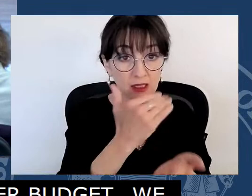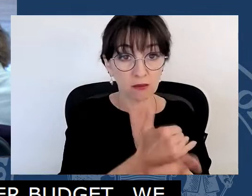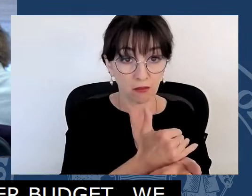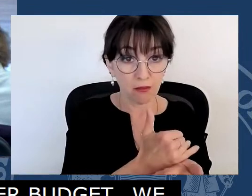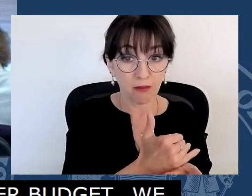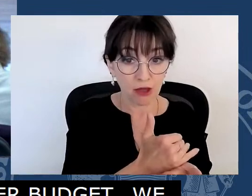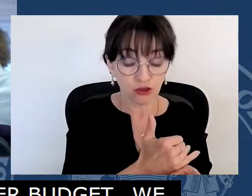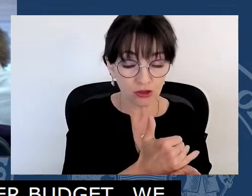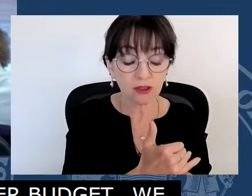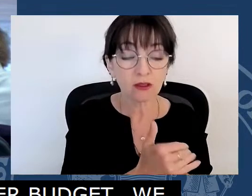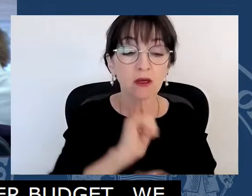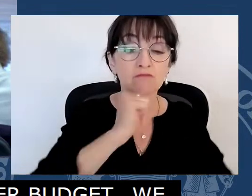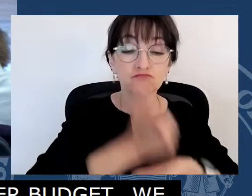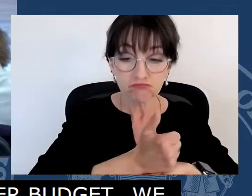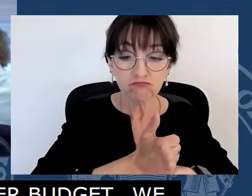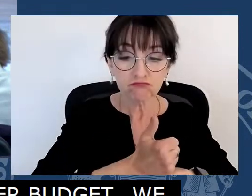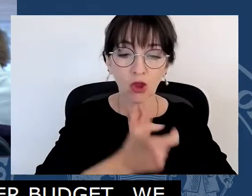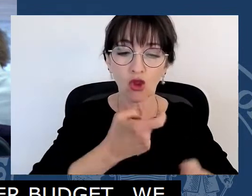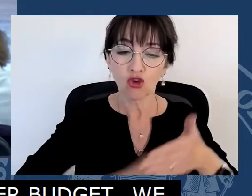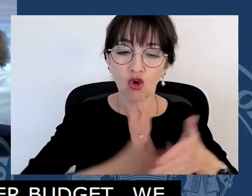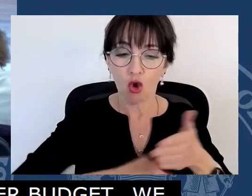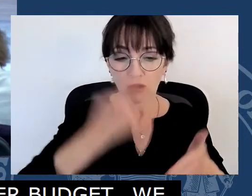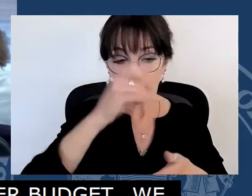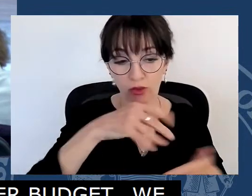40%, and it's a $260